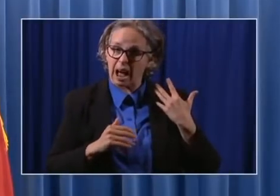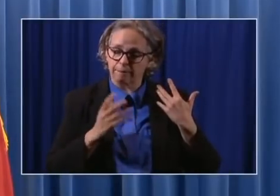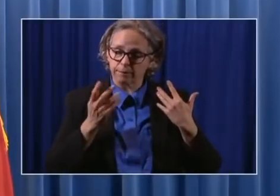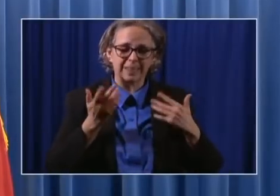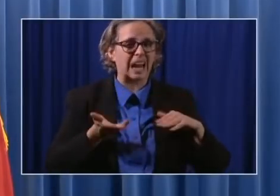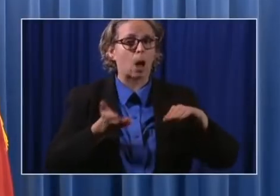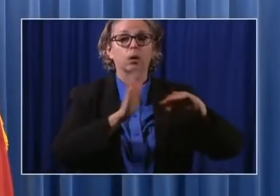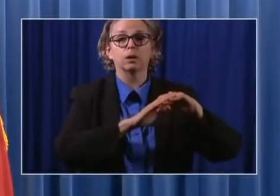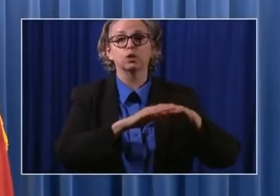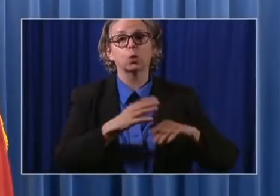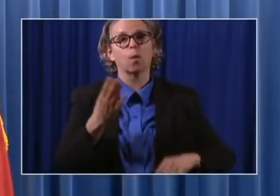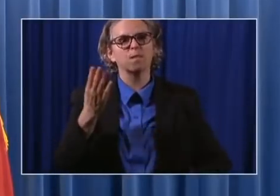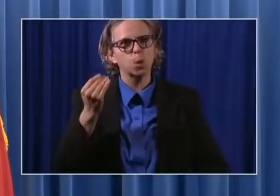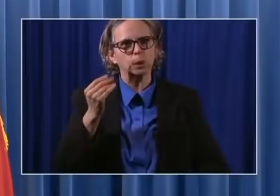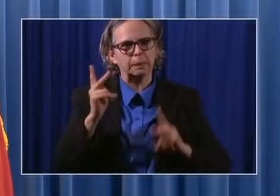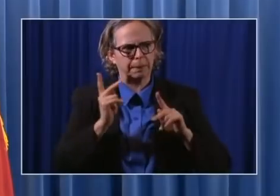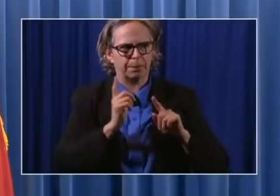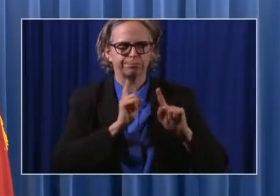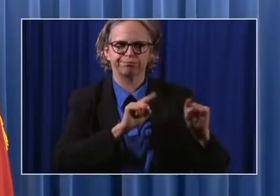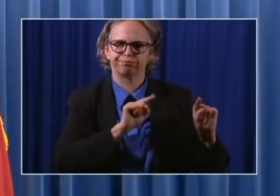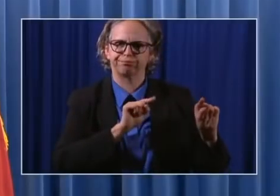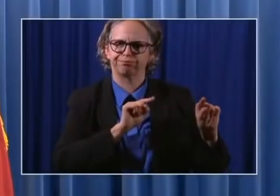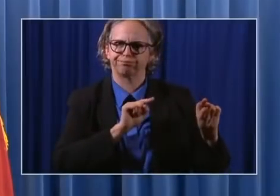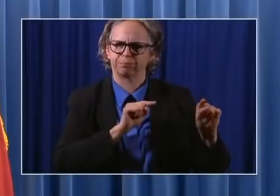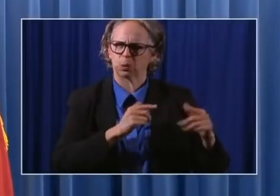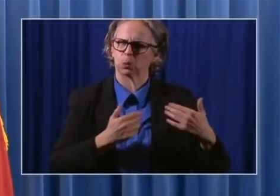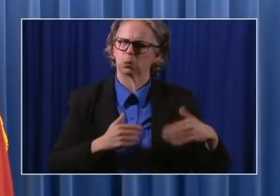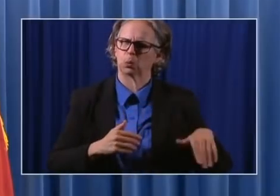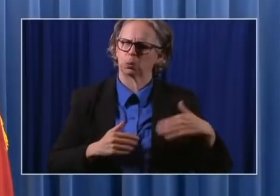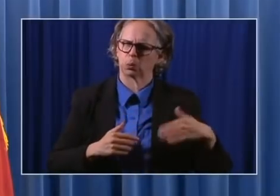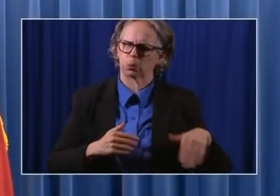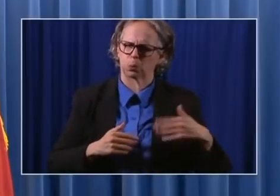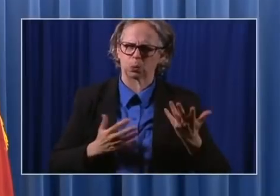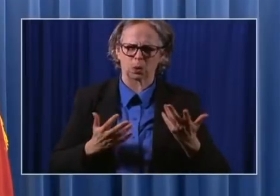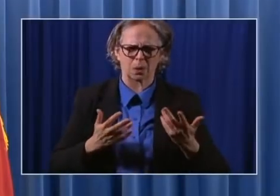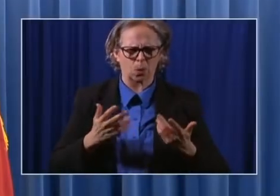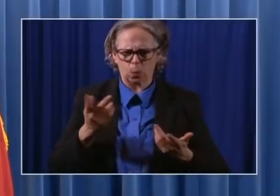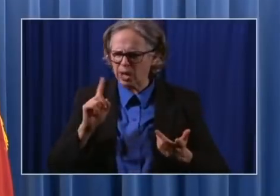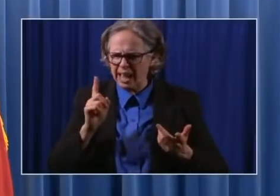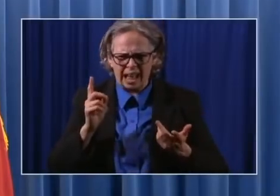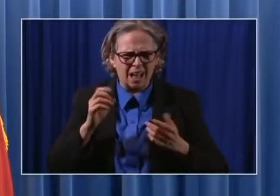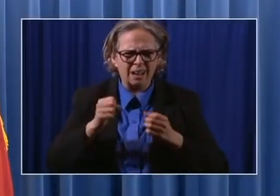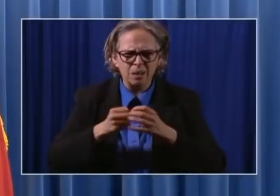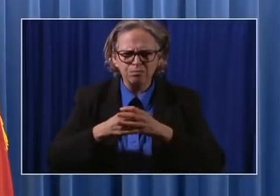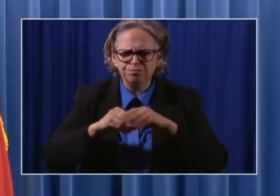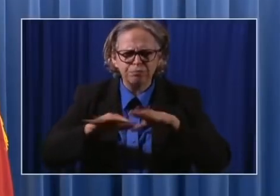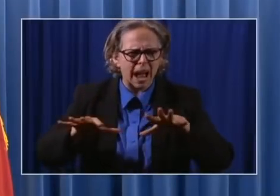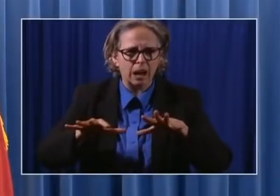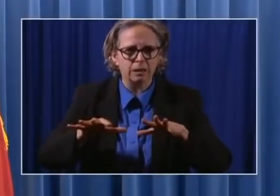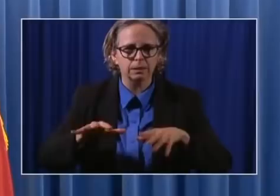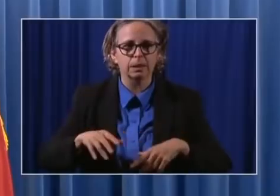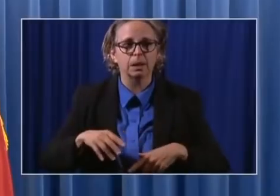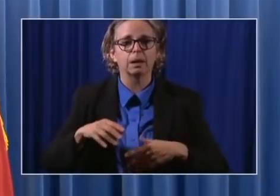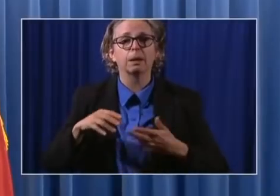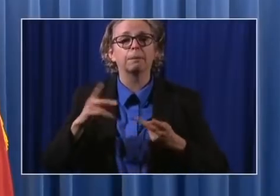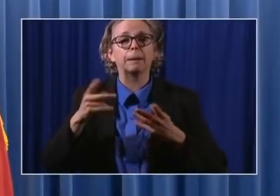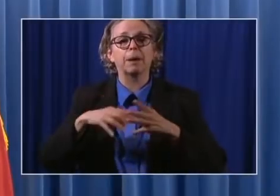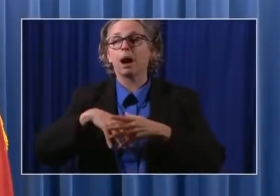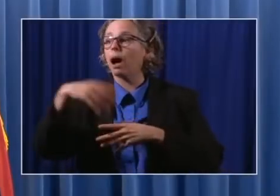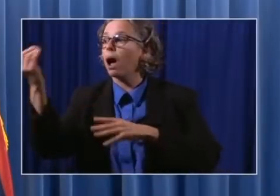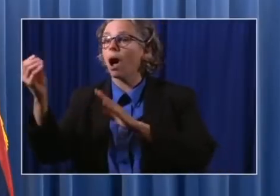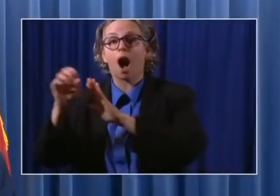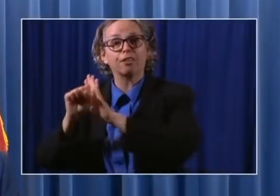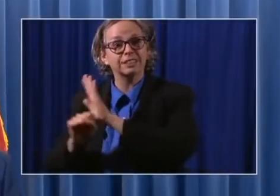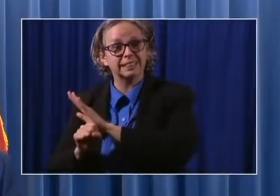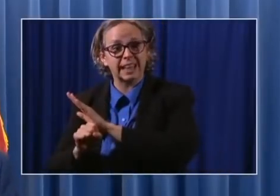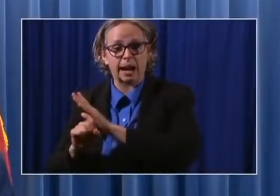County, family and friends taking group trips to hot spots in other states have increased the spread there. One trip